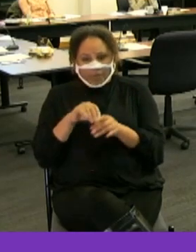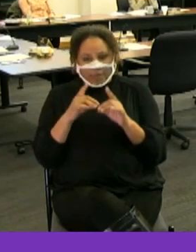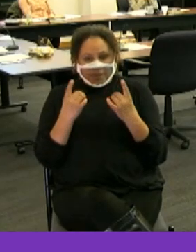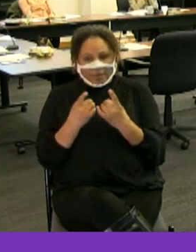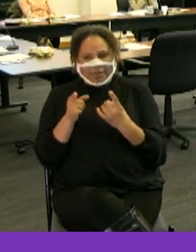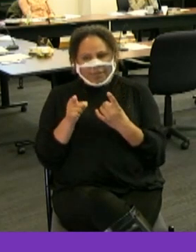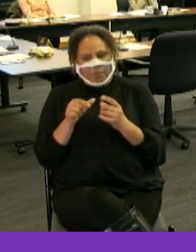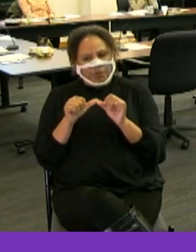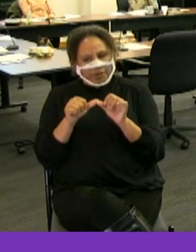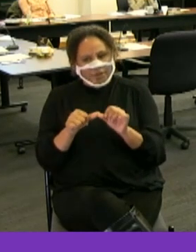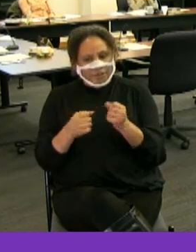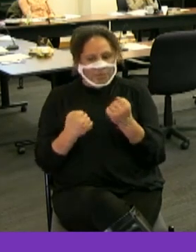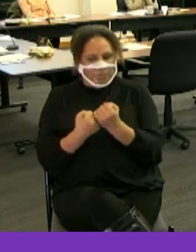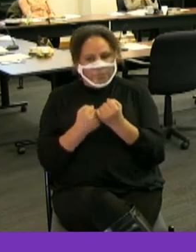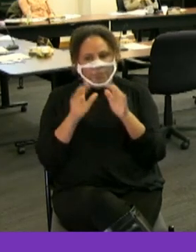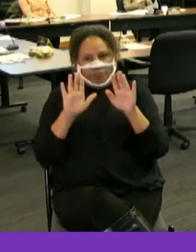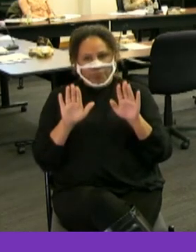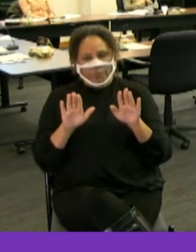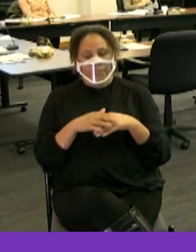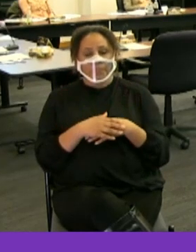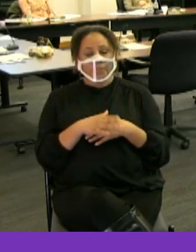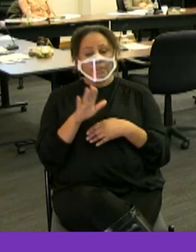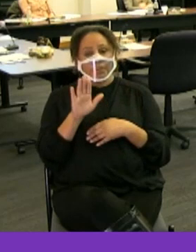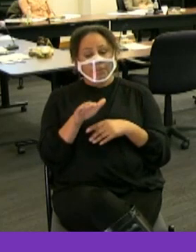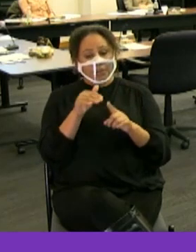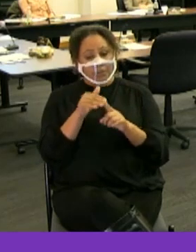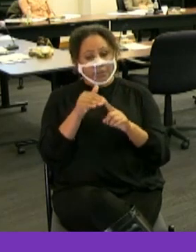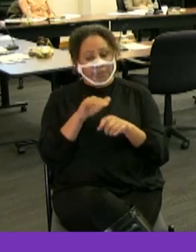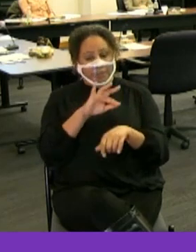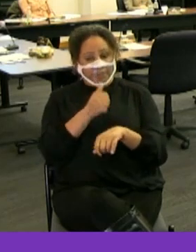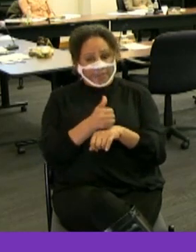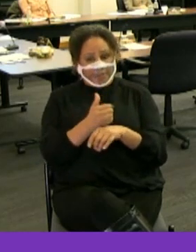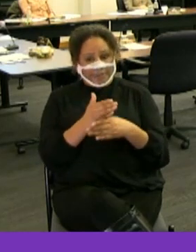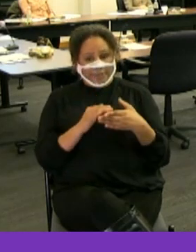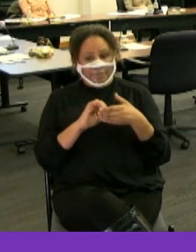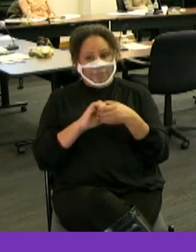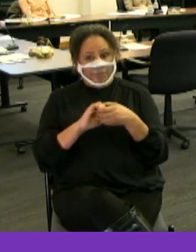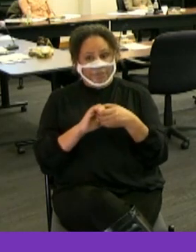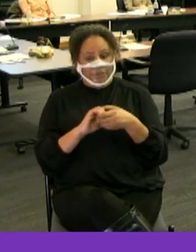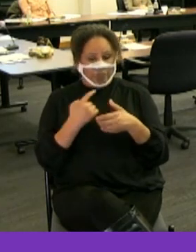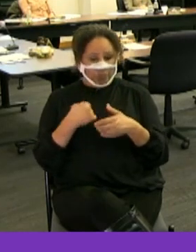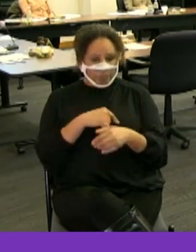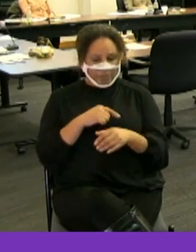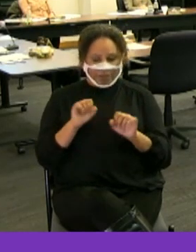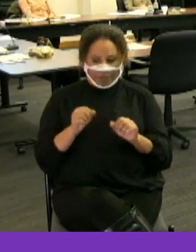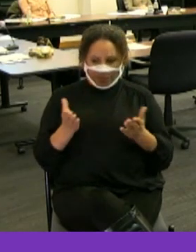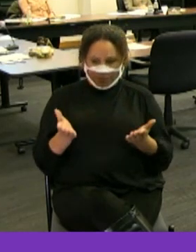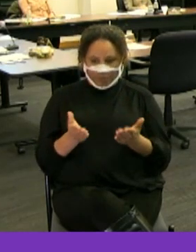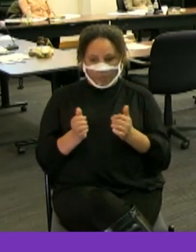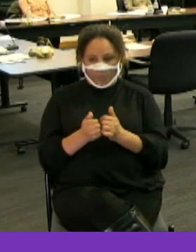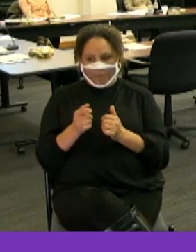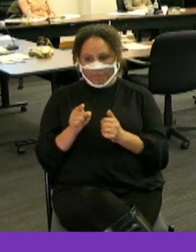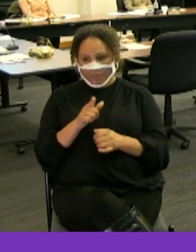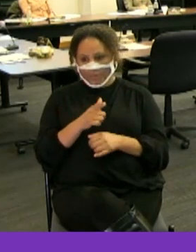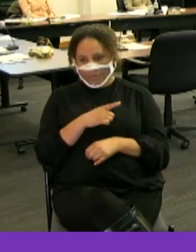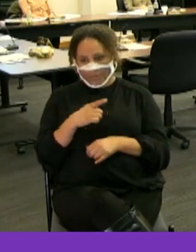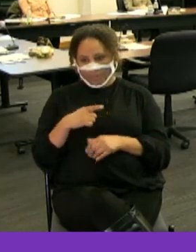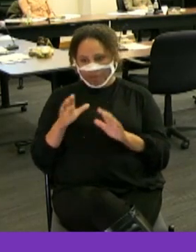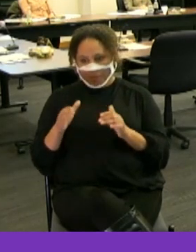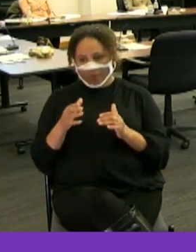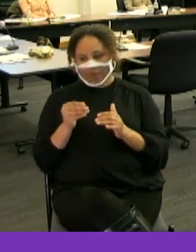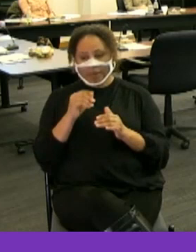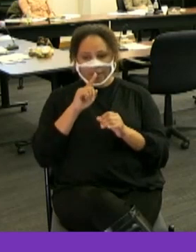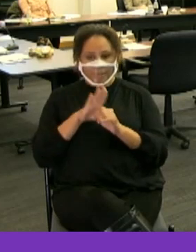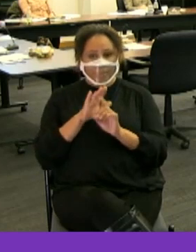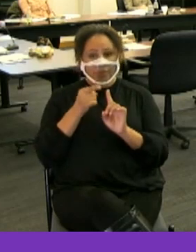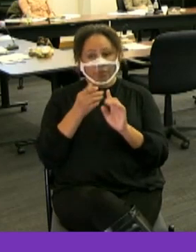want to just remind you all, based on some of the, relationships we've been able to cultivate with these legislators and their commitment to